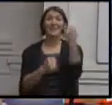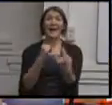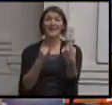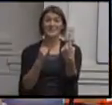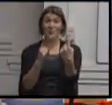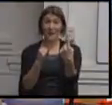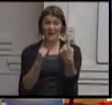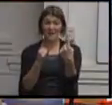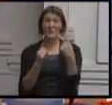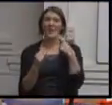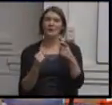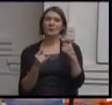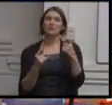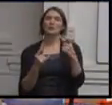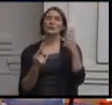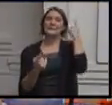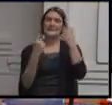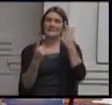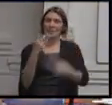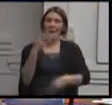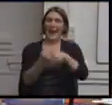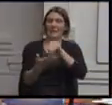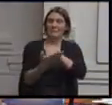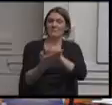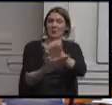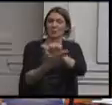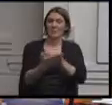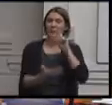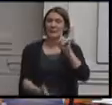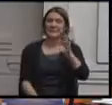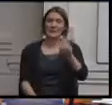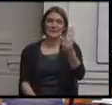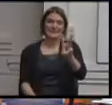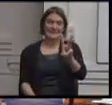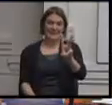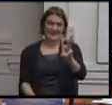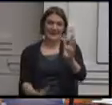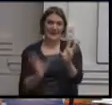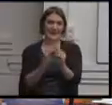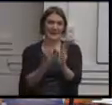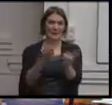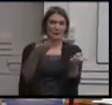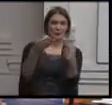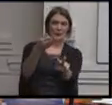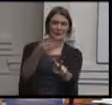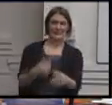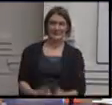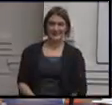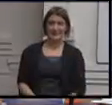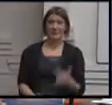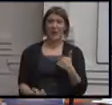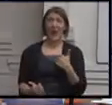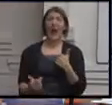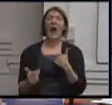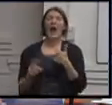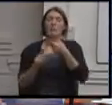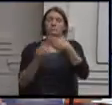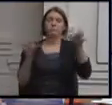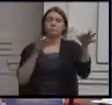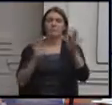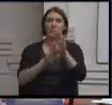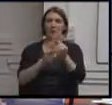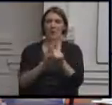to consider an agenda item for December 16th. I'm going to provide a little bit of